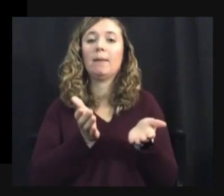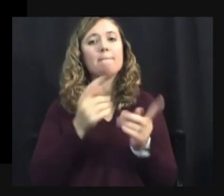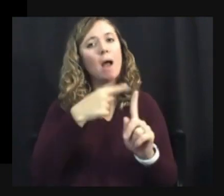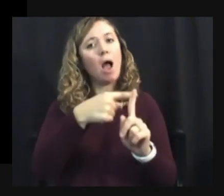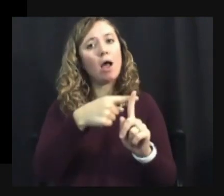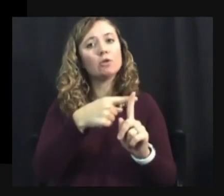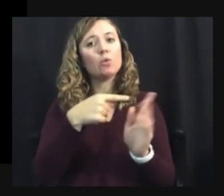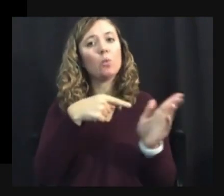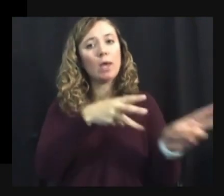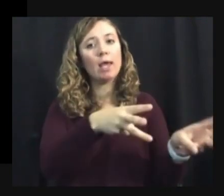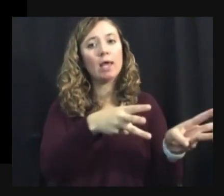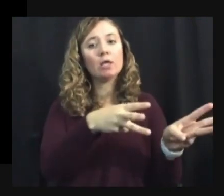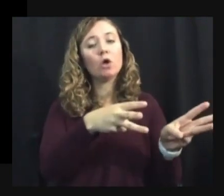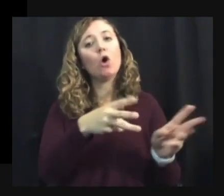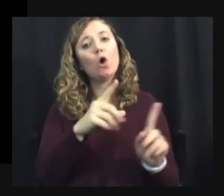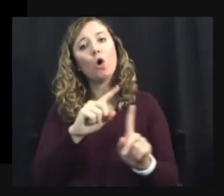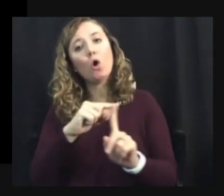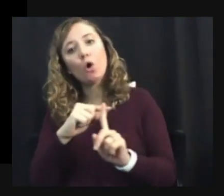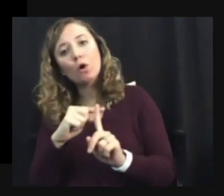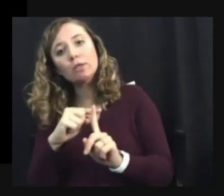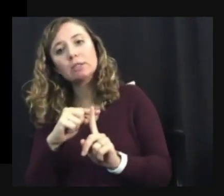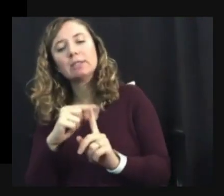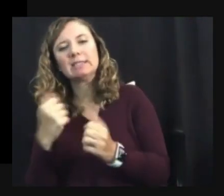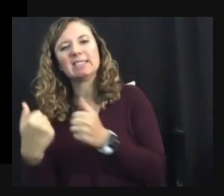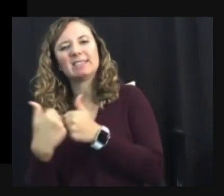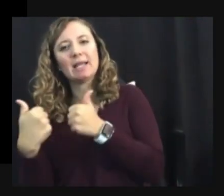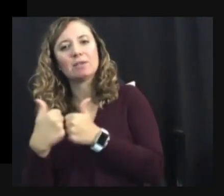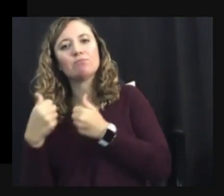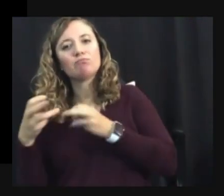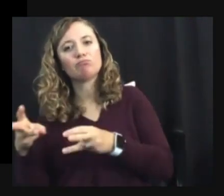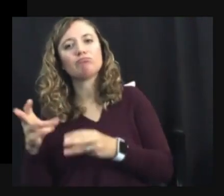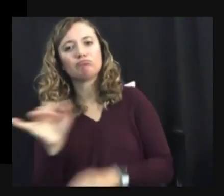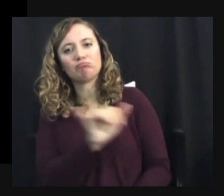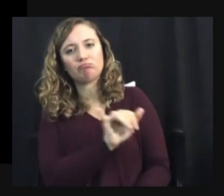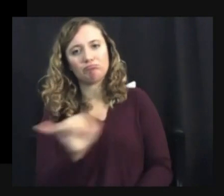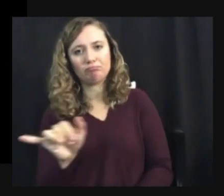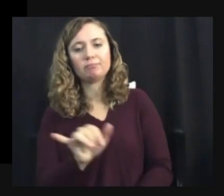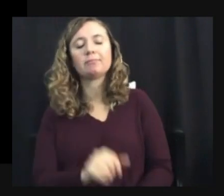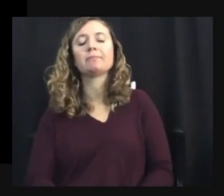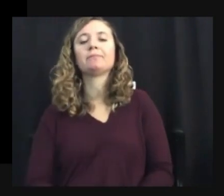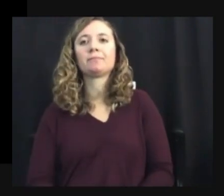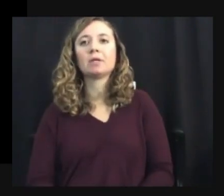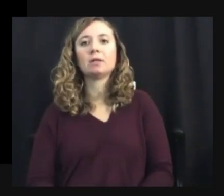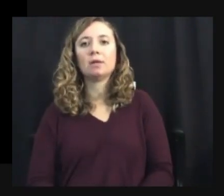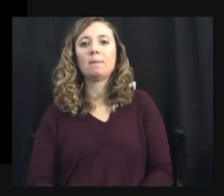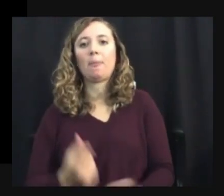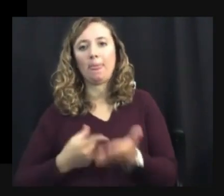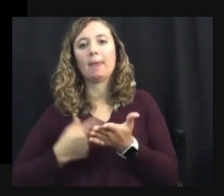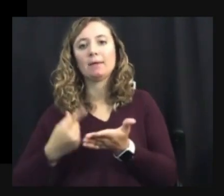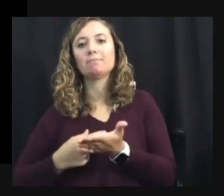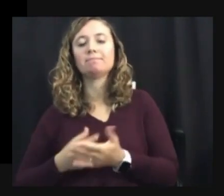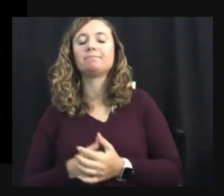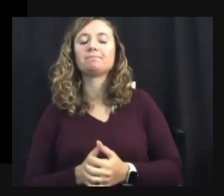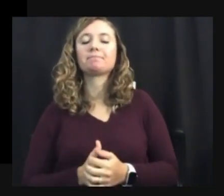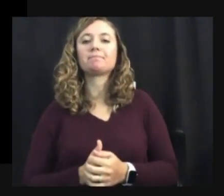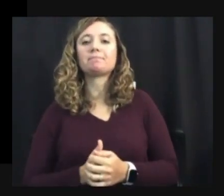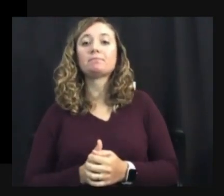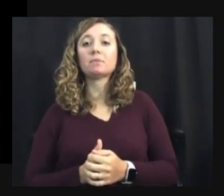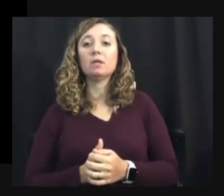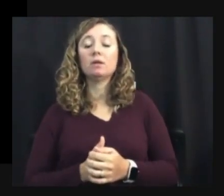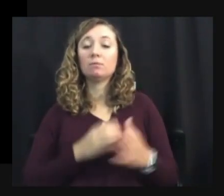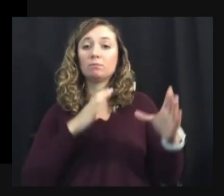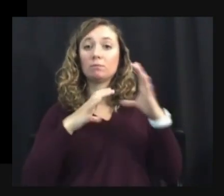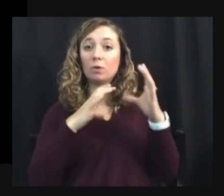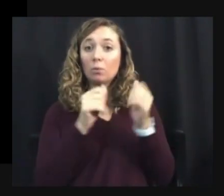but also in challenging ways at times. So to communicate with